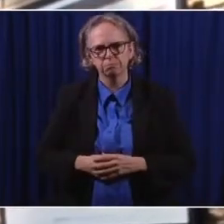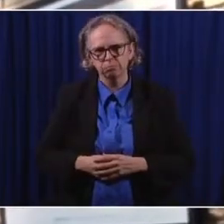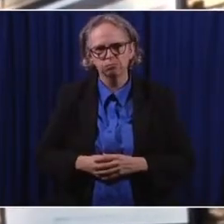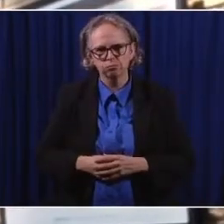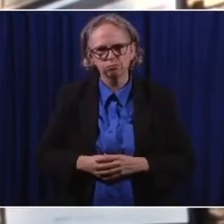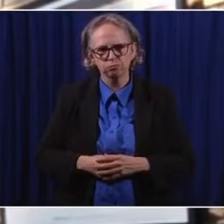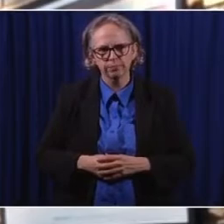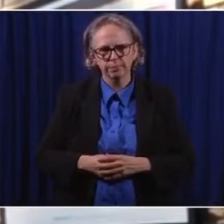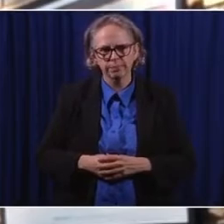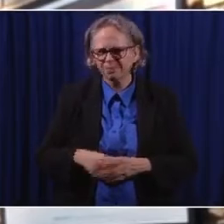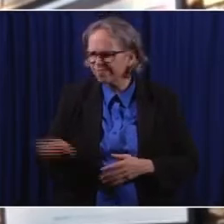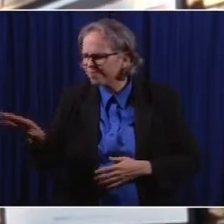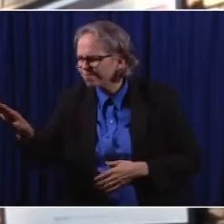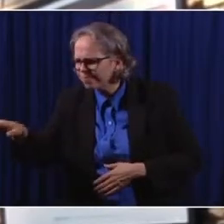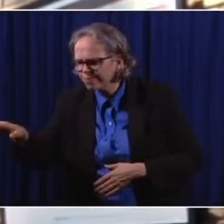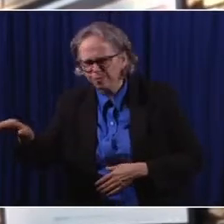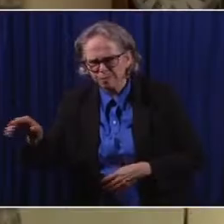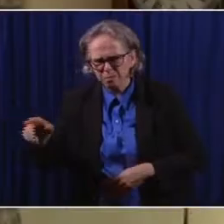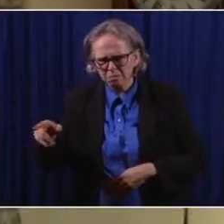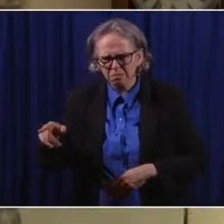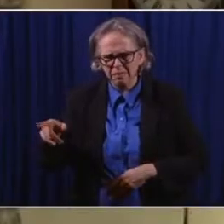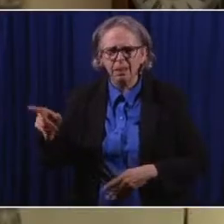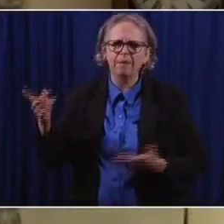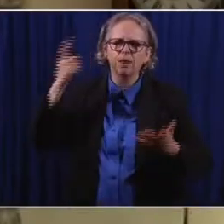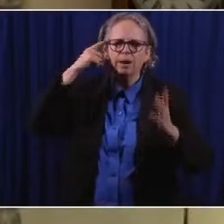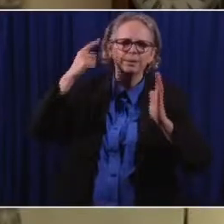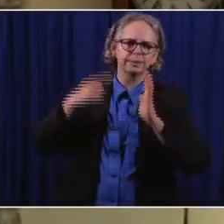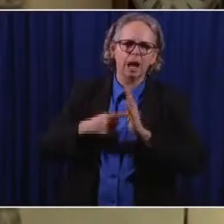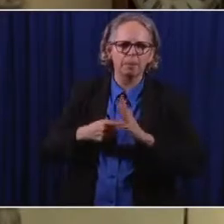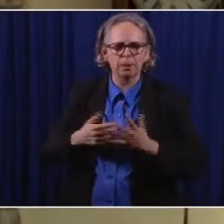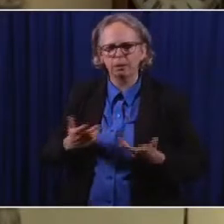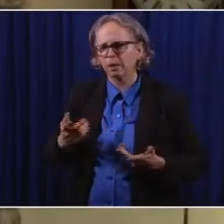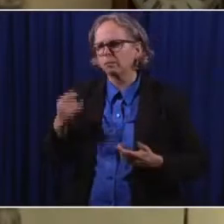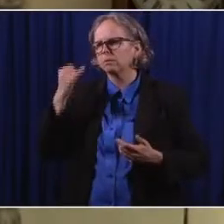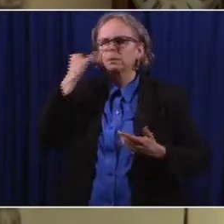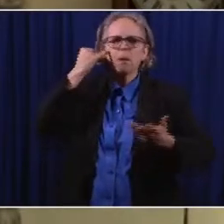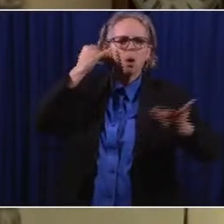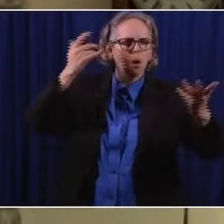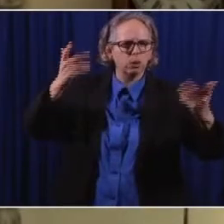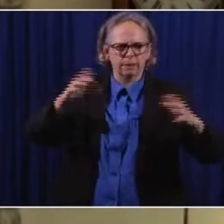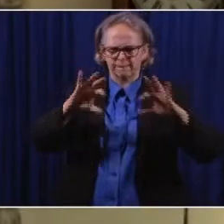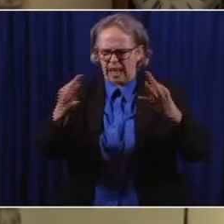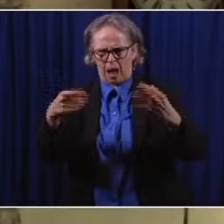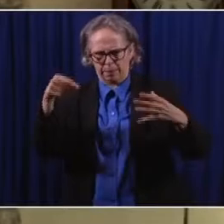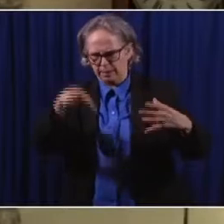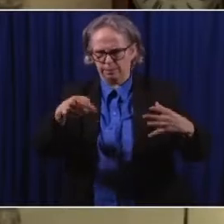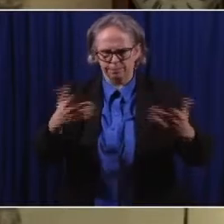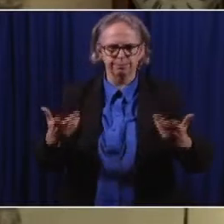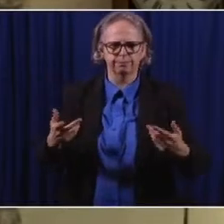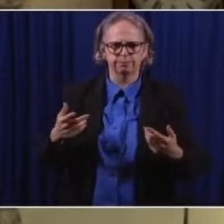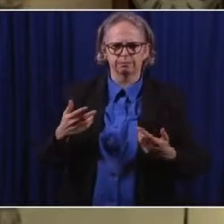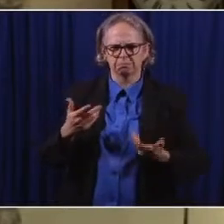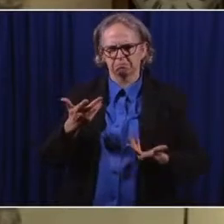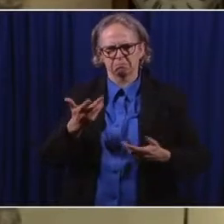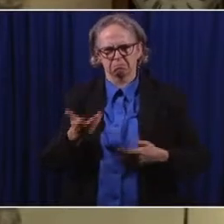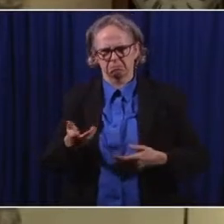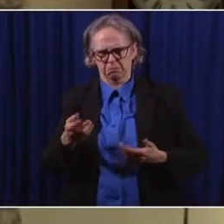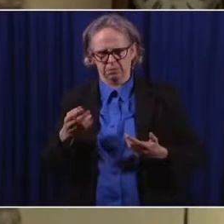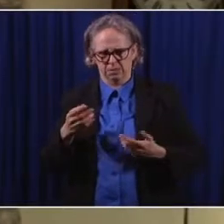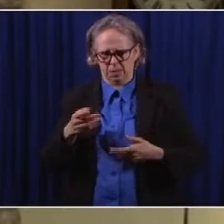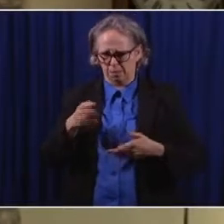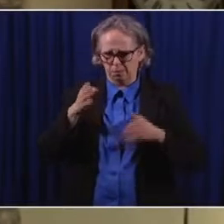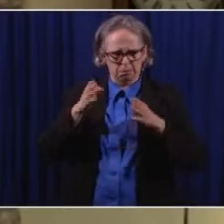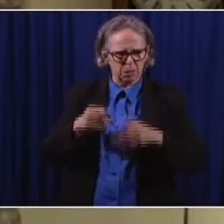And if someone has, let's say you've got a family member who maybe just moved, they moved in from another